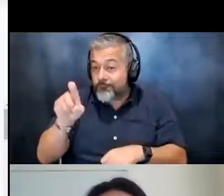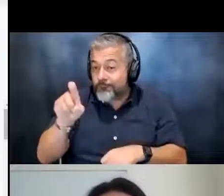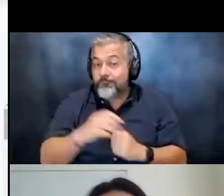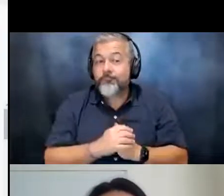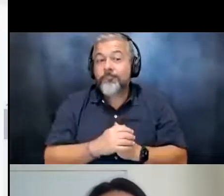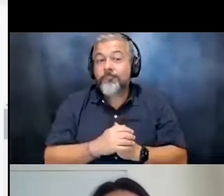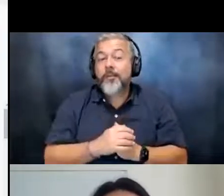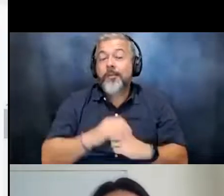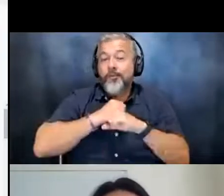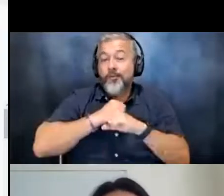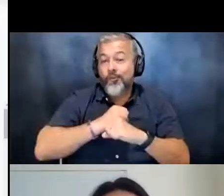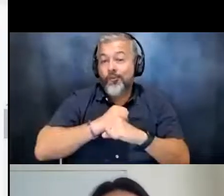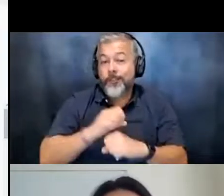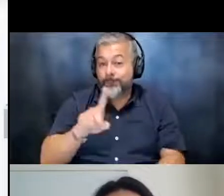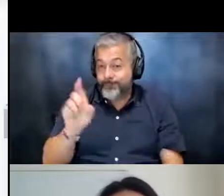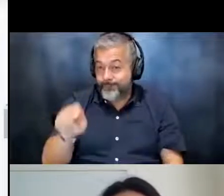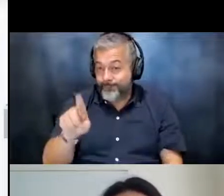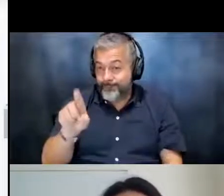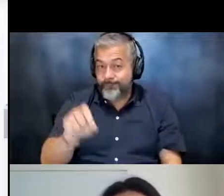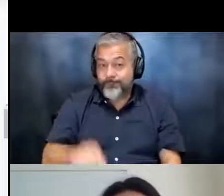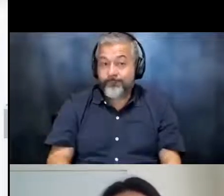Security, that's a big one. Yeah.